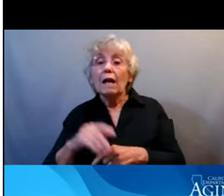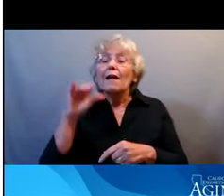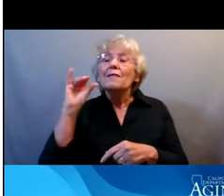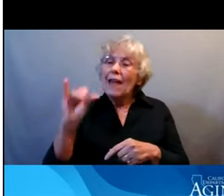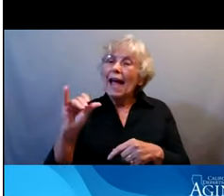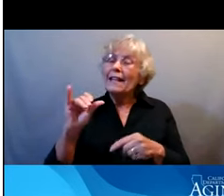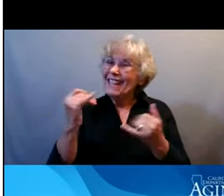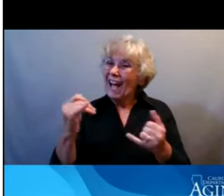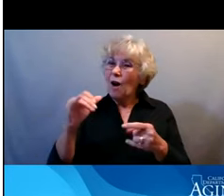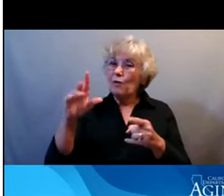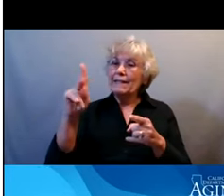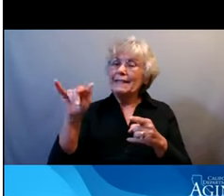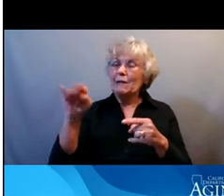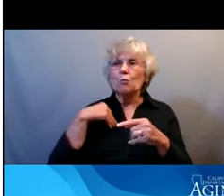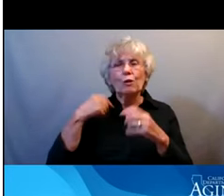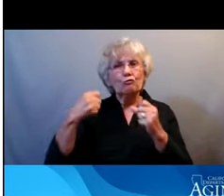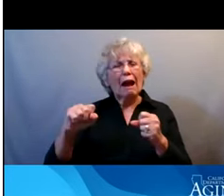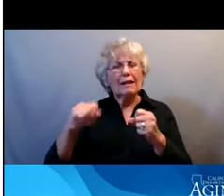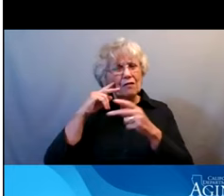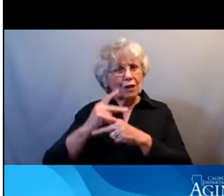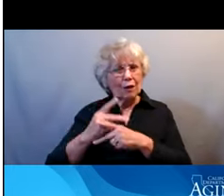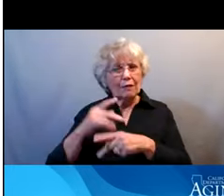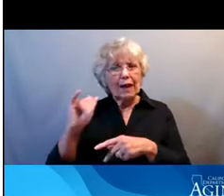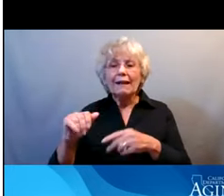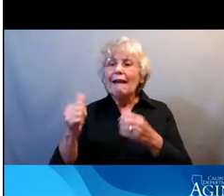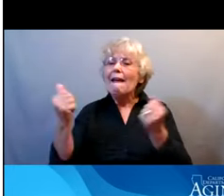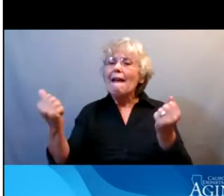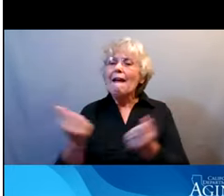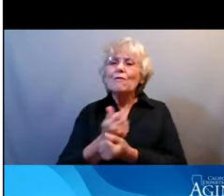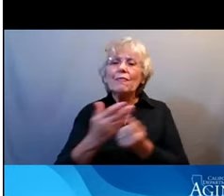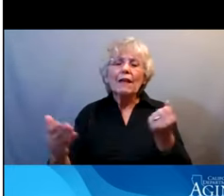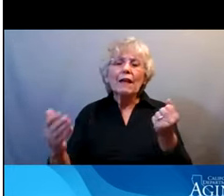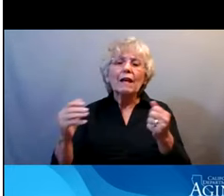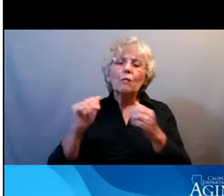through. Everything from robotic pets with ombuds